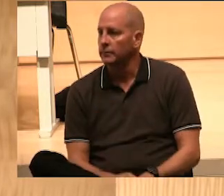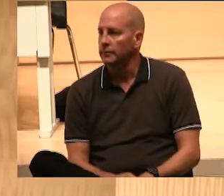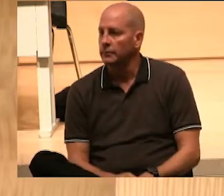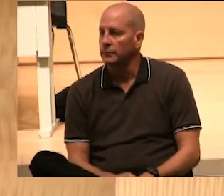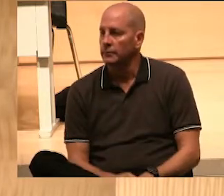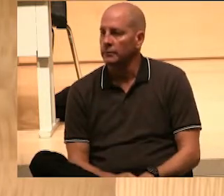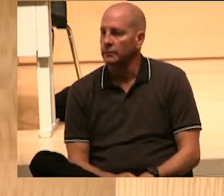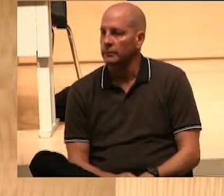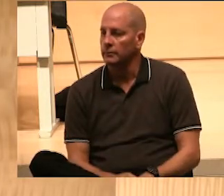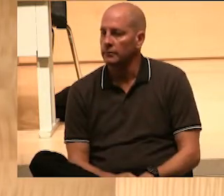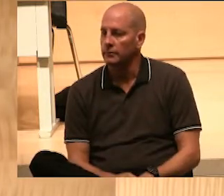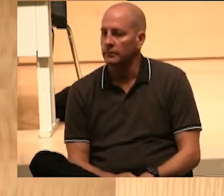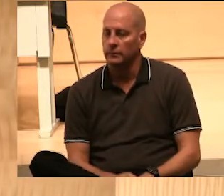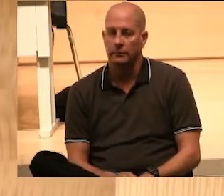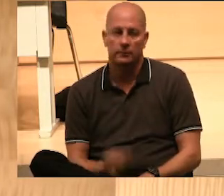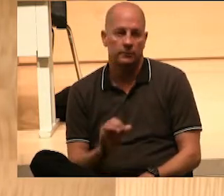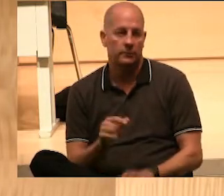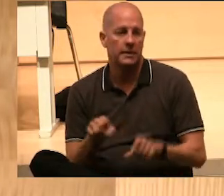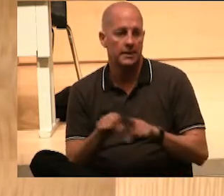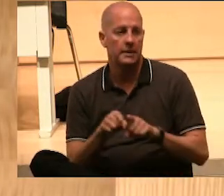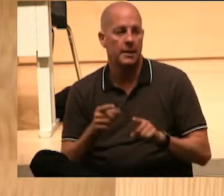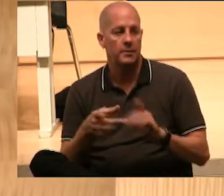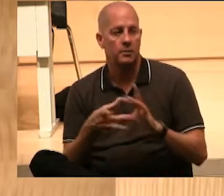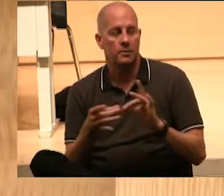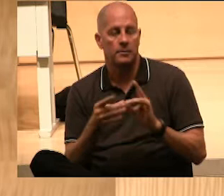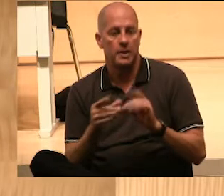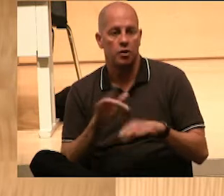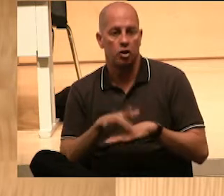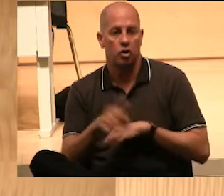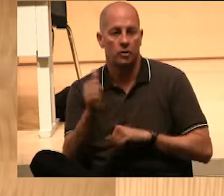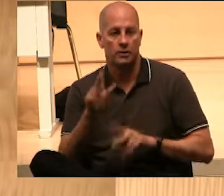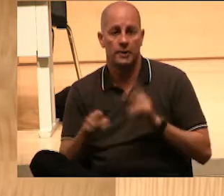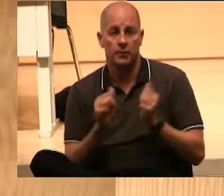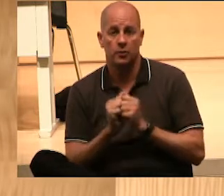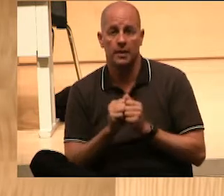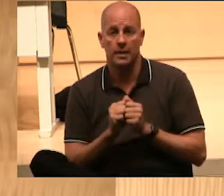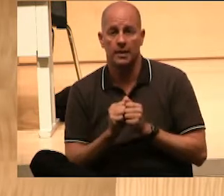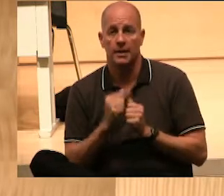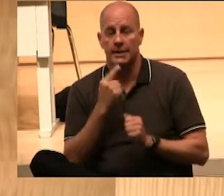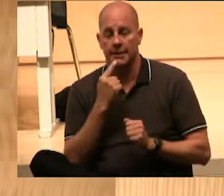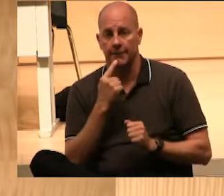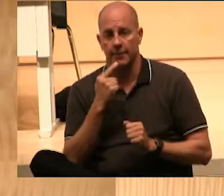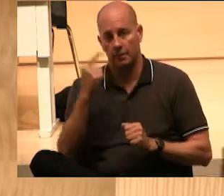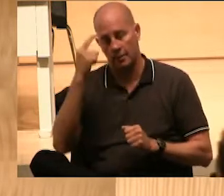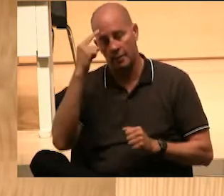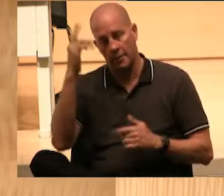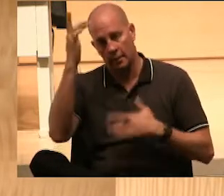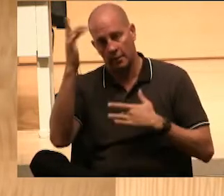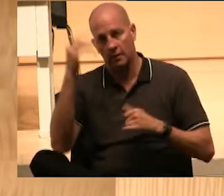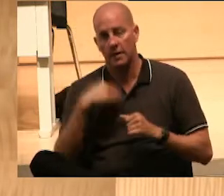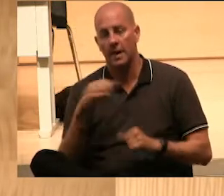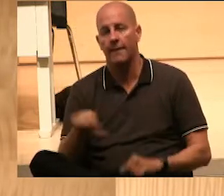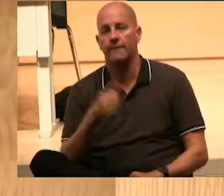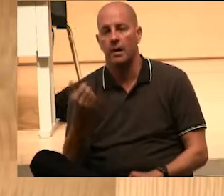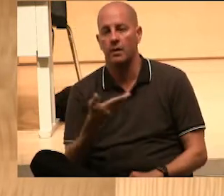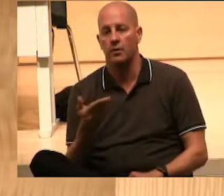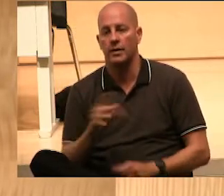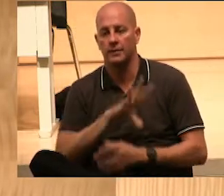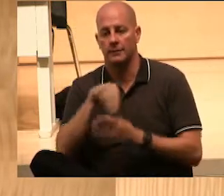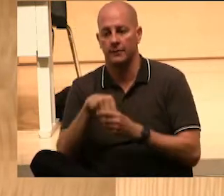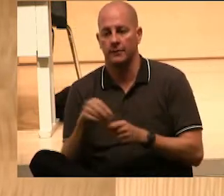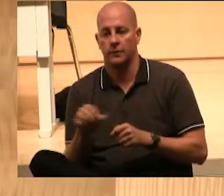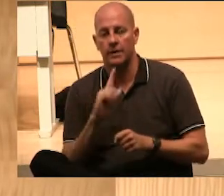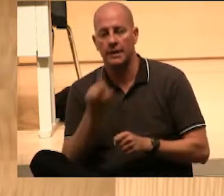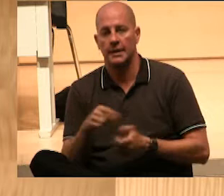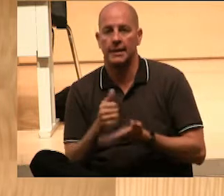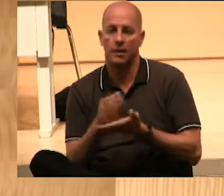And then also, again, was mentioned earlier, many people with severe mental illnesses have others who are involved in their care and help them on a day-to-day